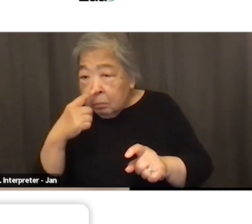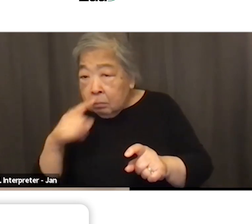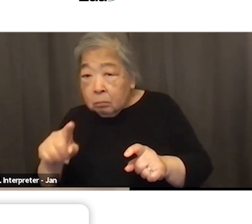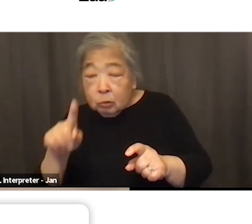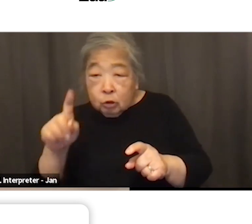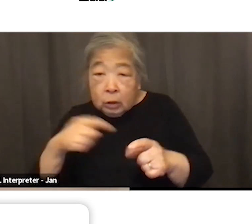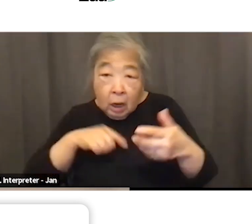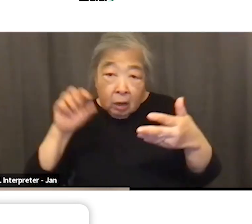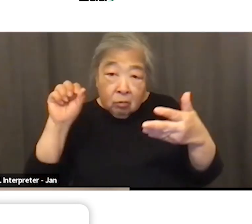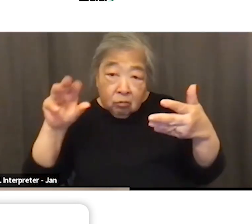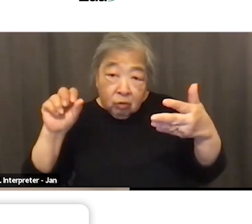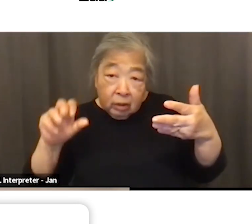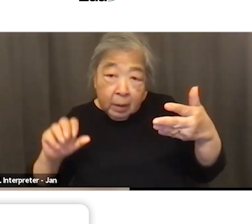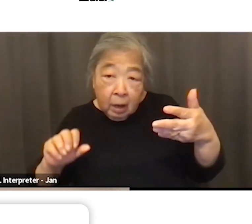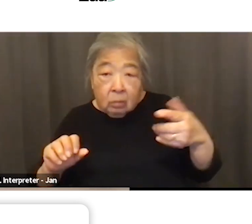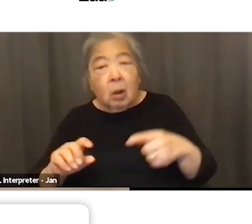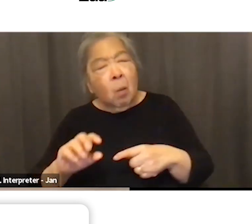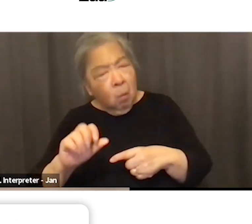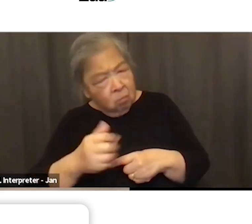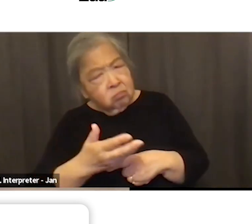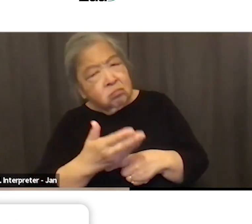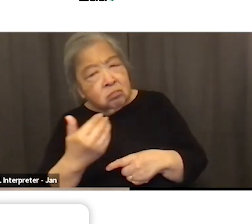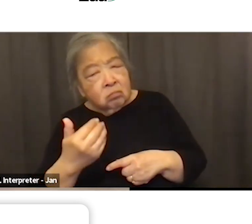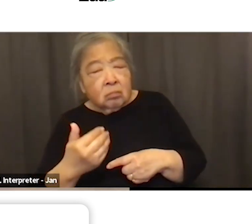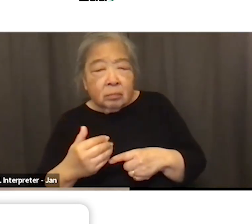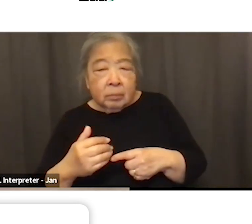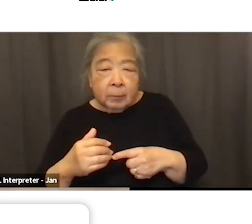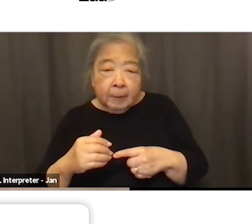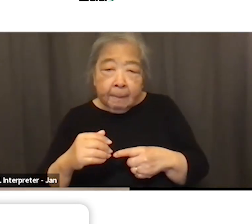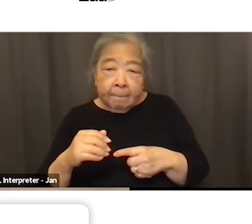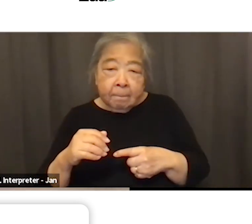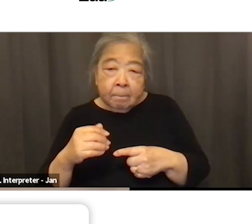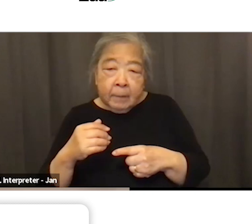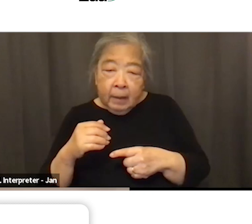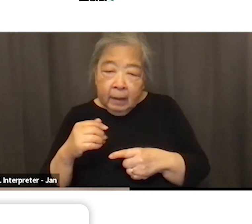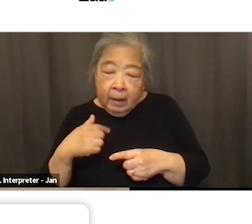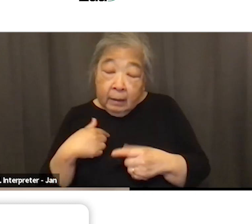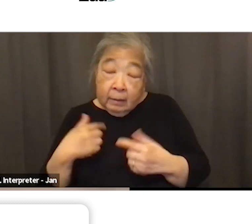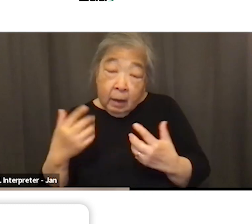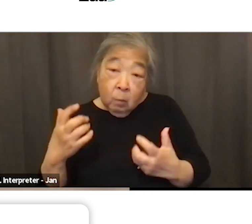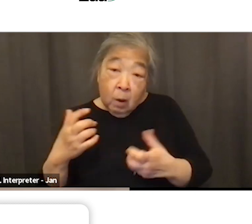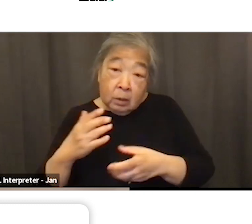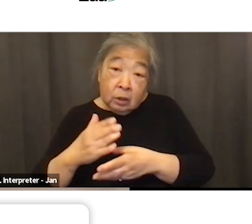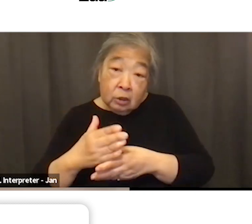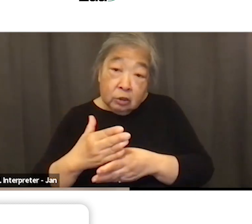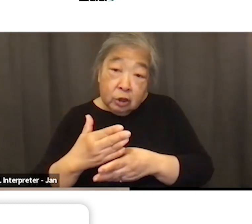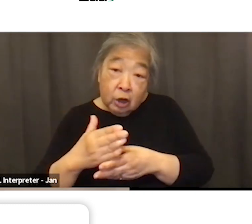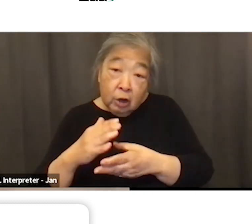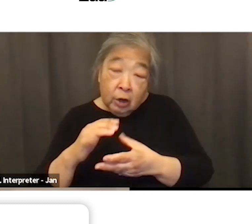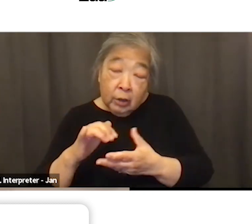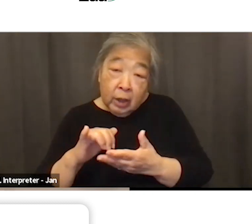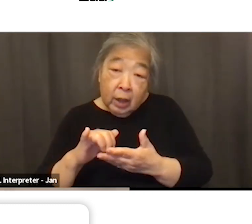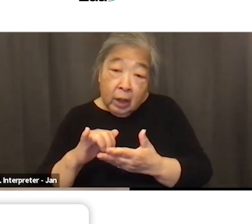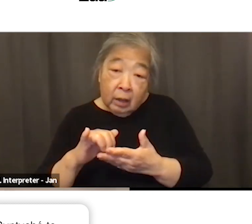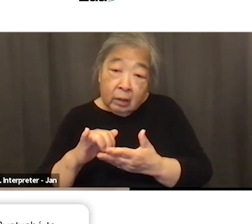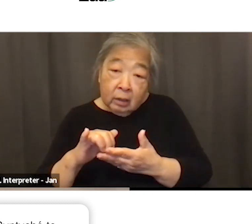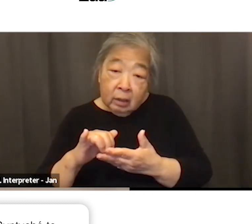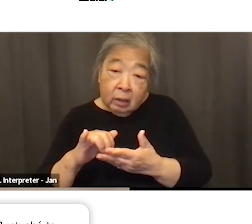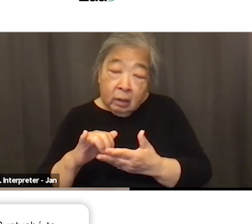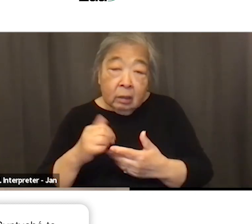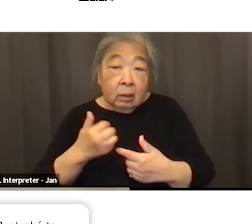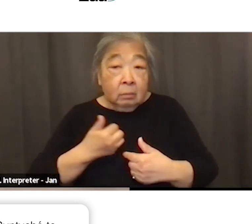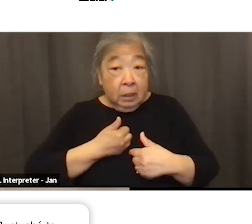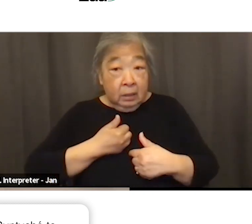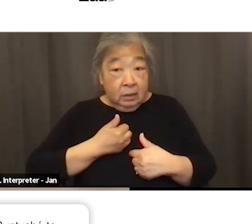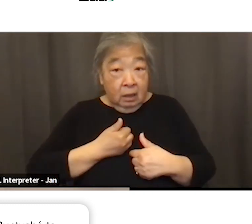love? Yes, definitely. And just okay, perfect. Wanted to share that, you know, personally, I've worked